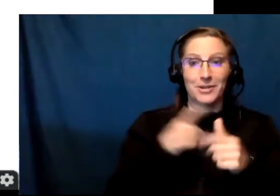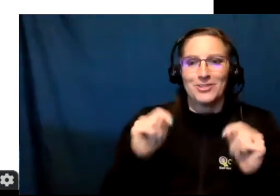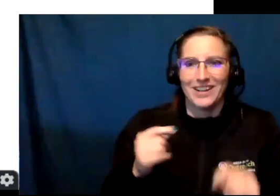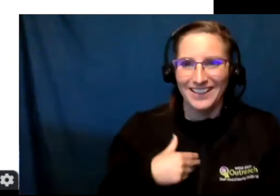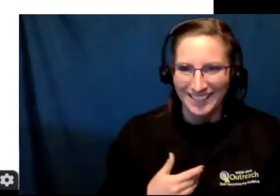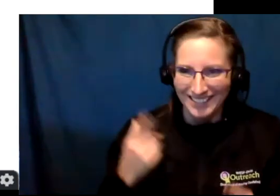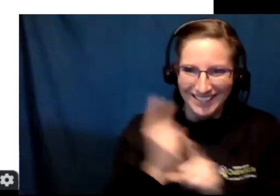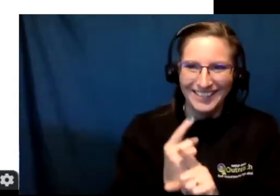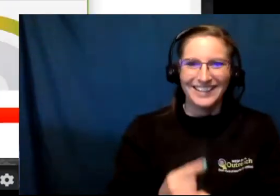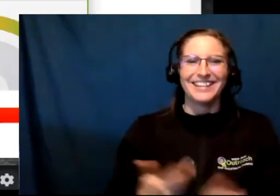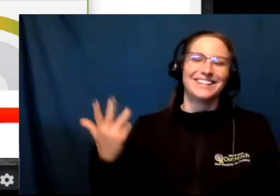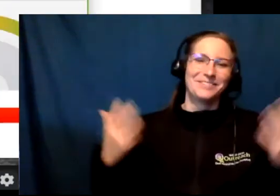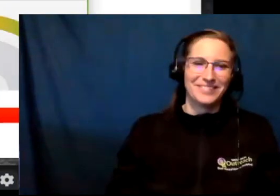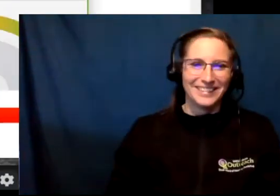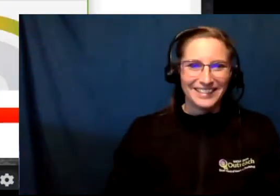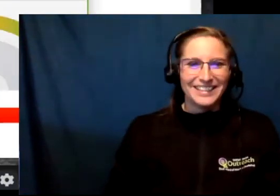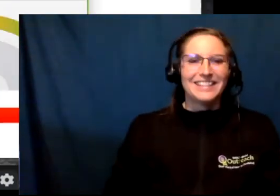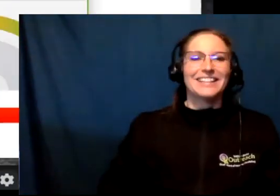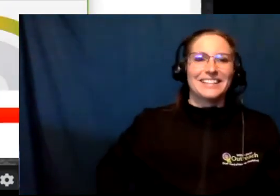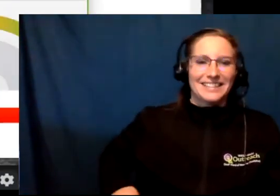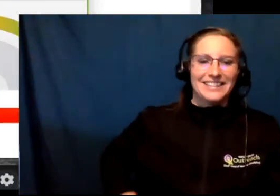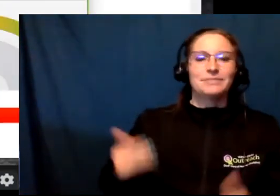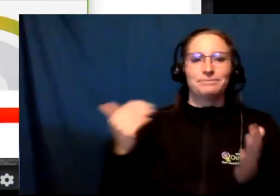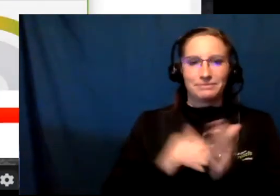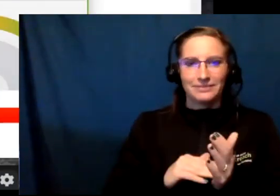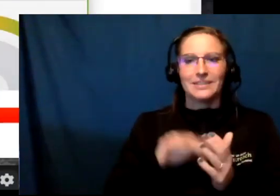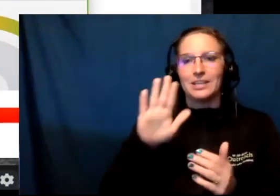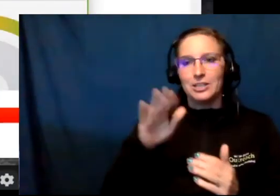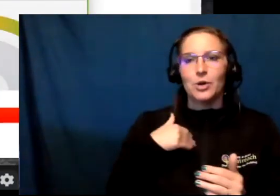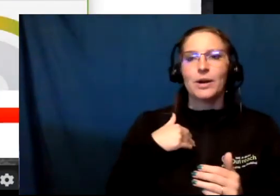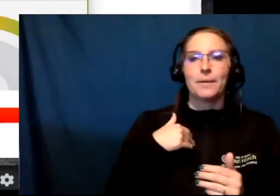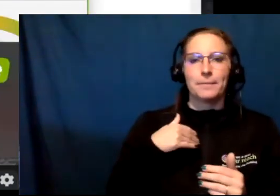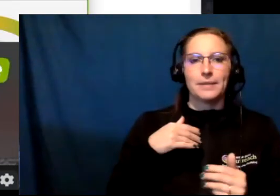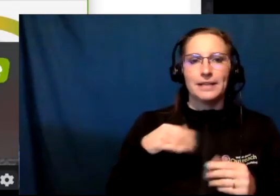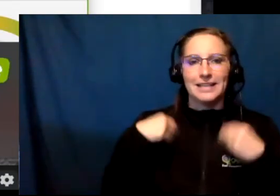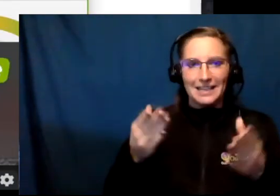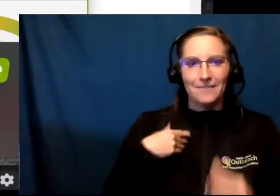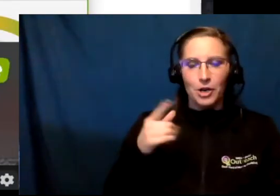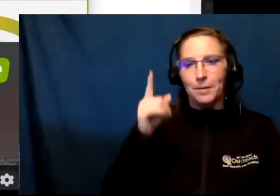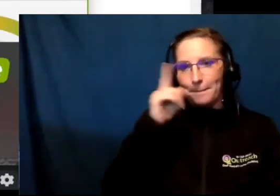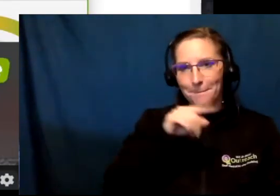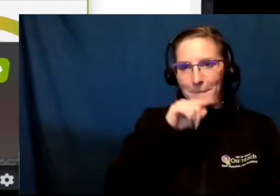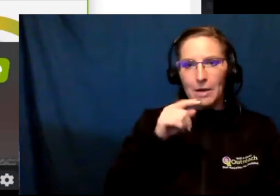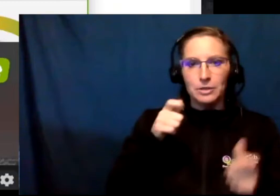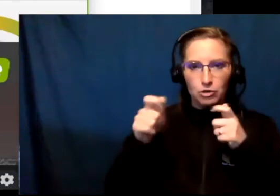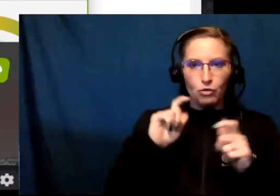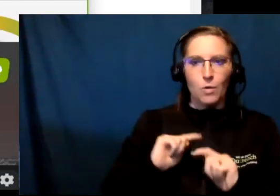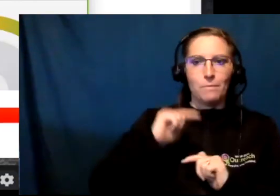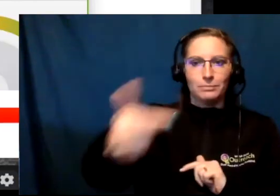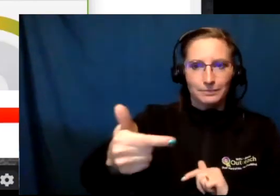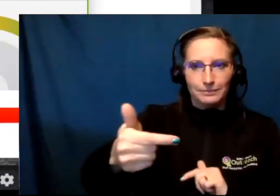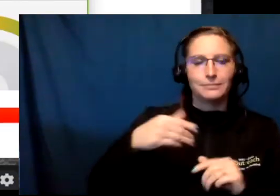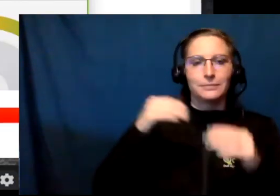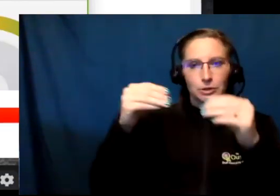it. And again, this is where you would give your mouse control. Oh, we got first position.